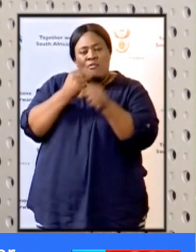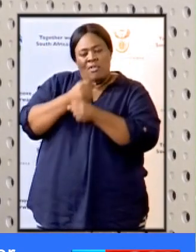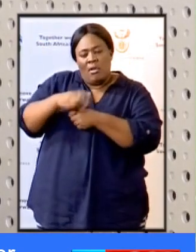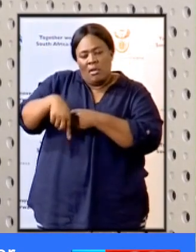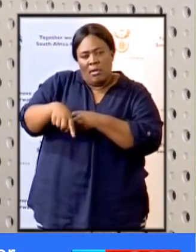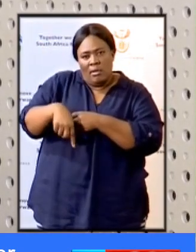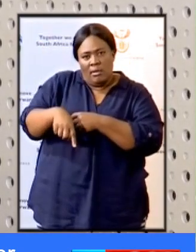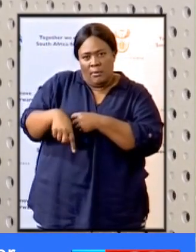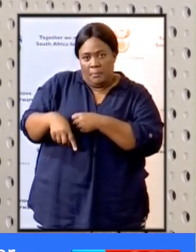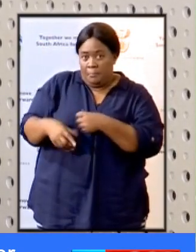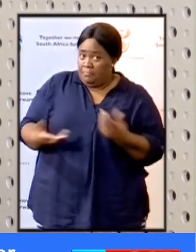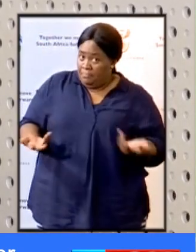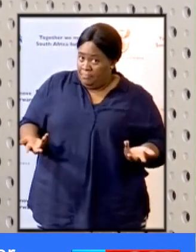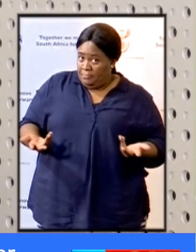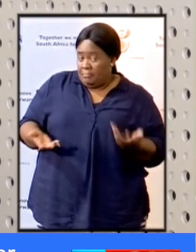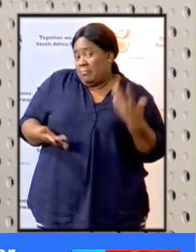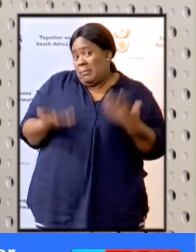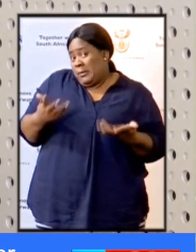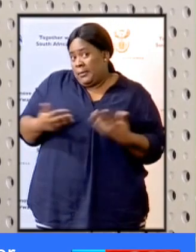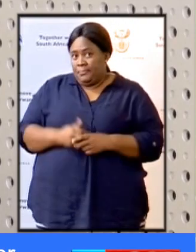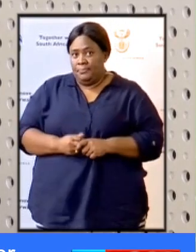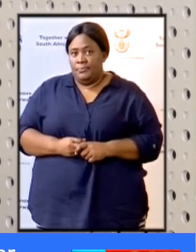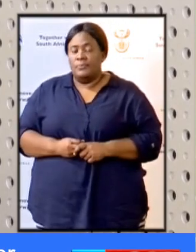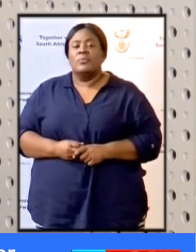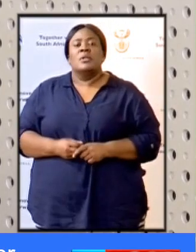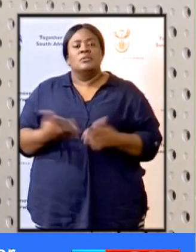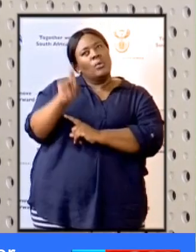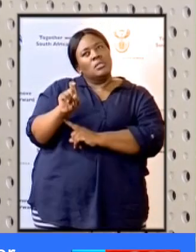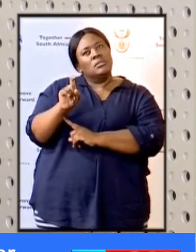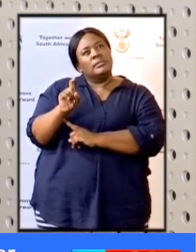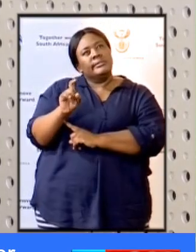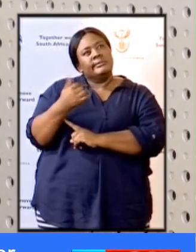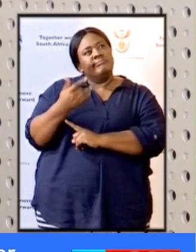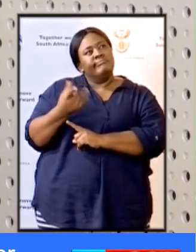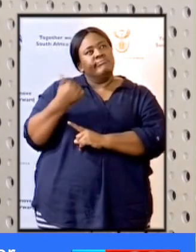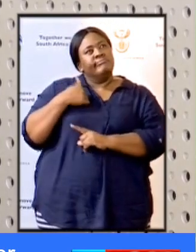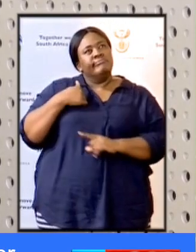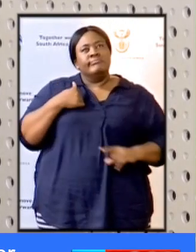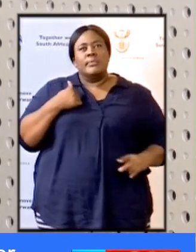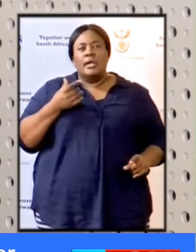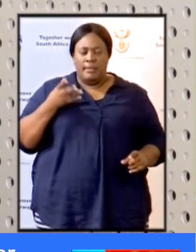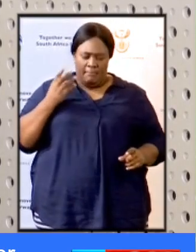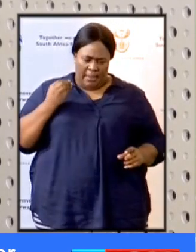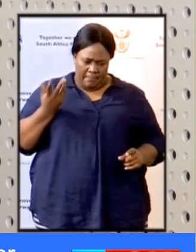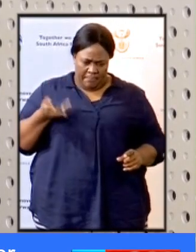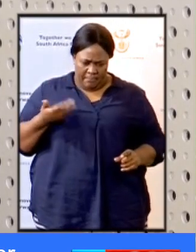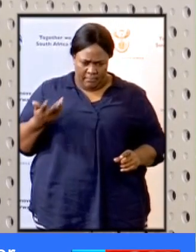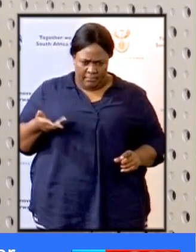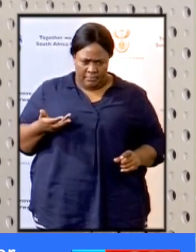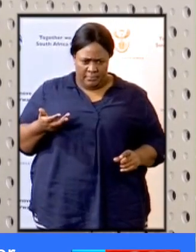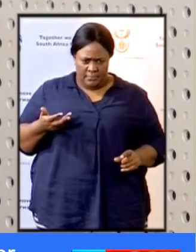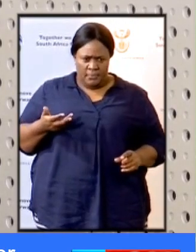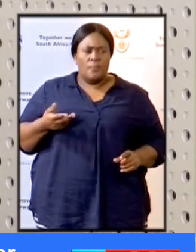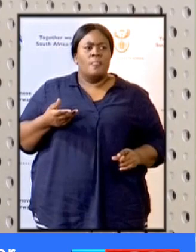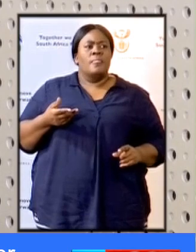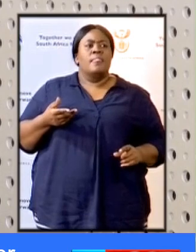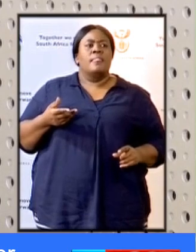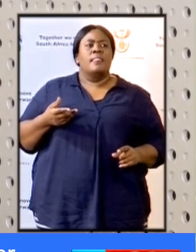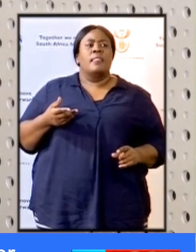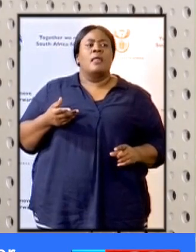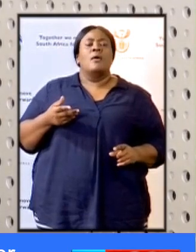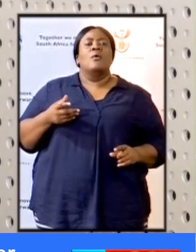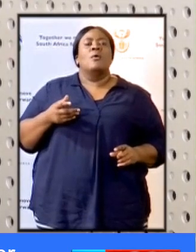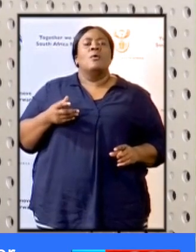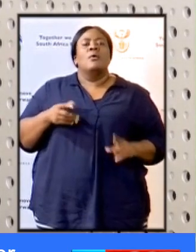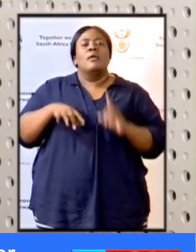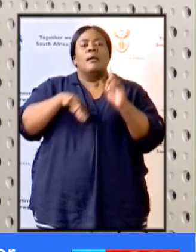actually reach that overall goal. So we are calling on institutions. We must also involve